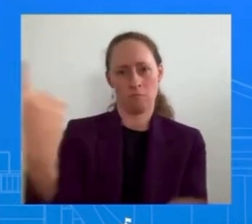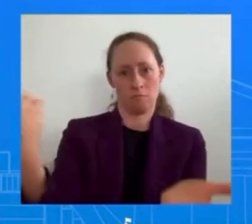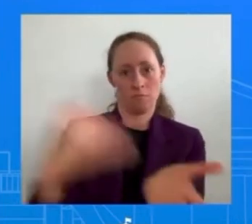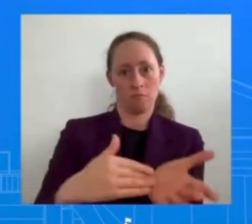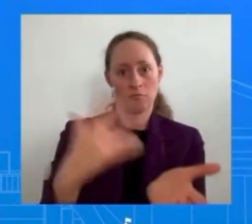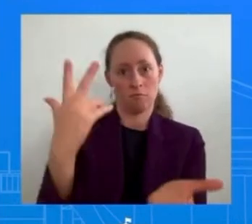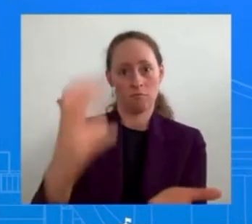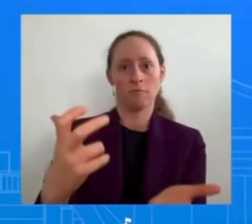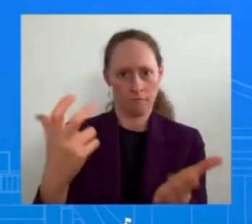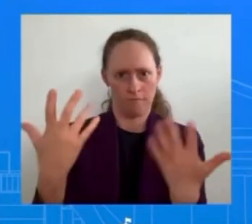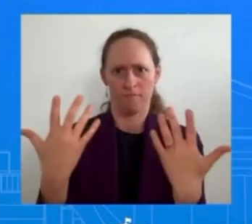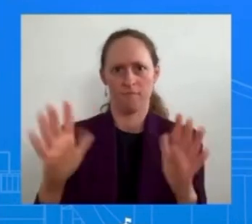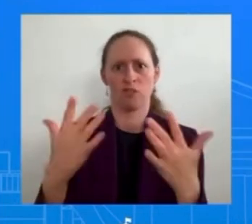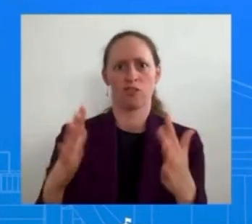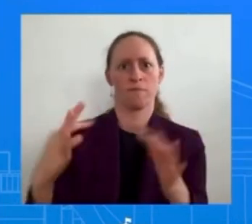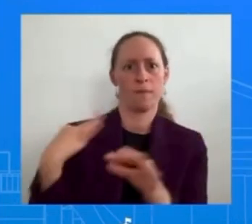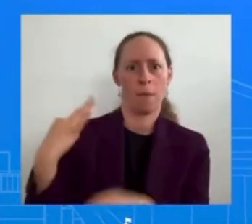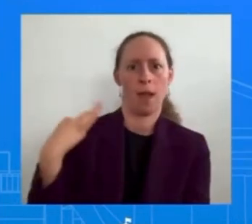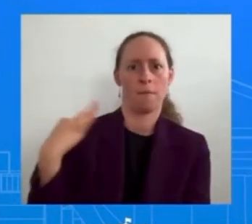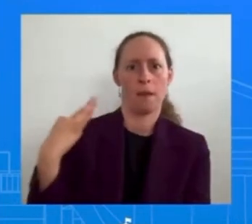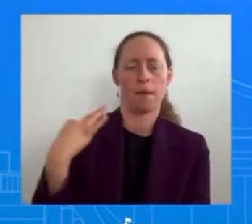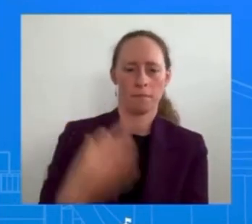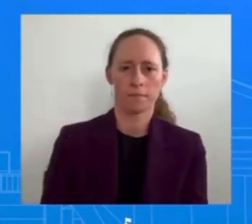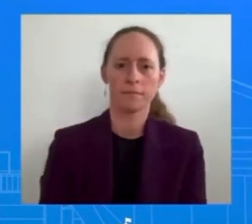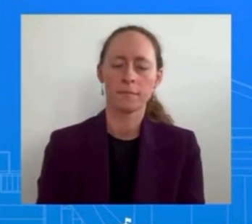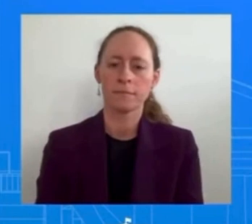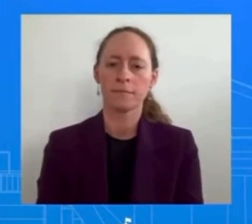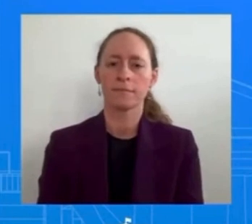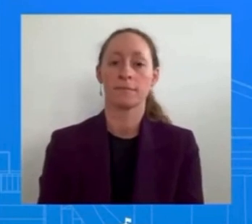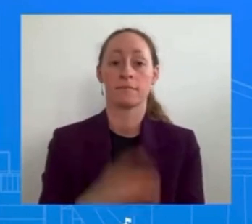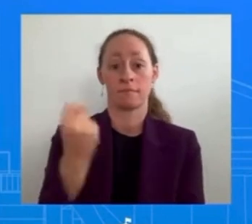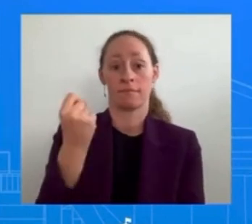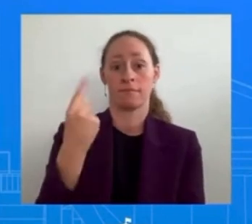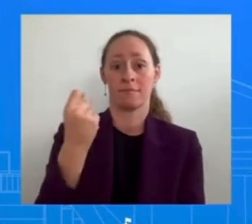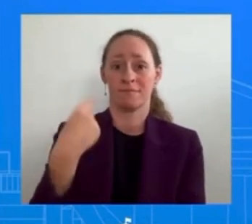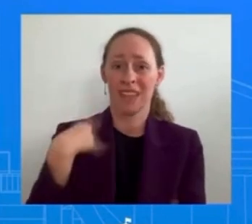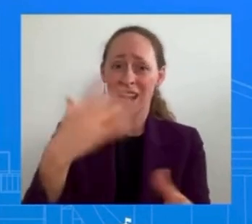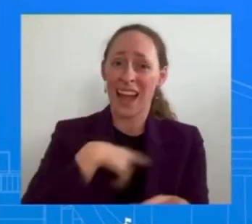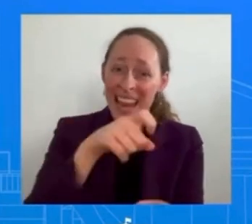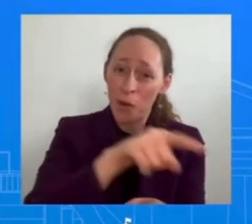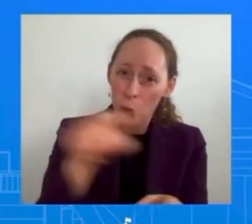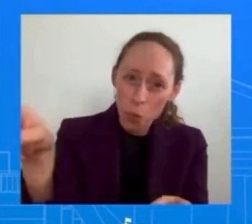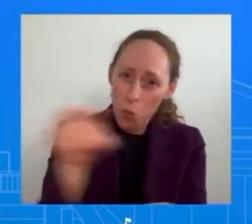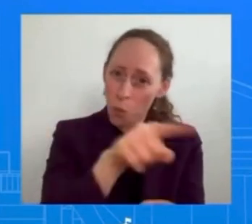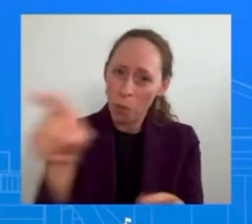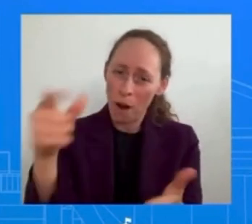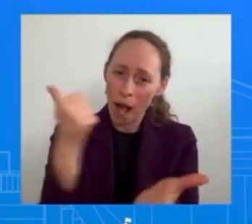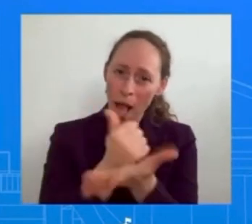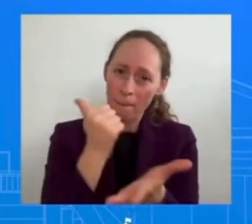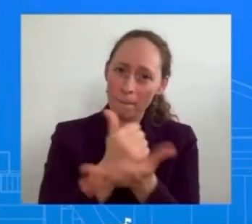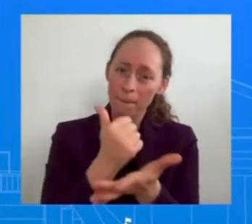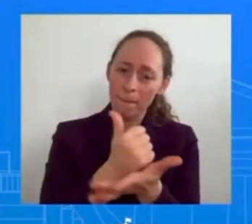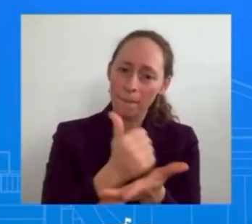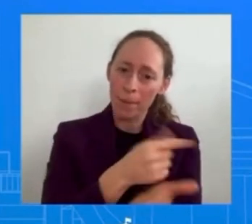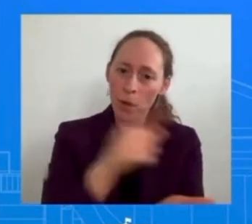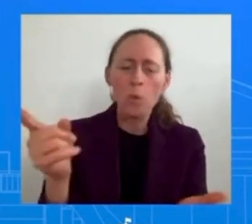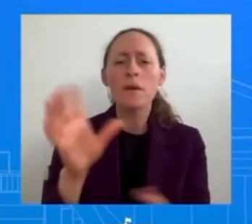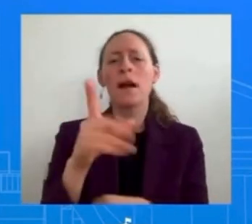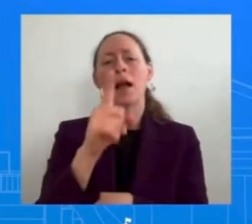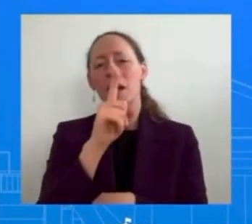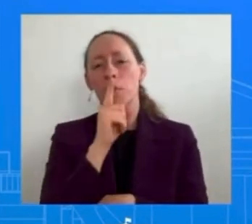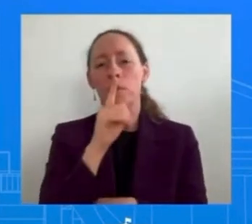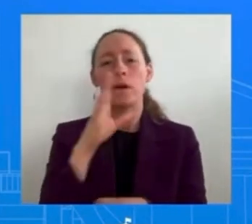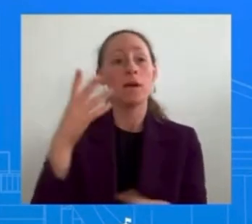know, one of the things that I really need your help on, it's not as much as lack of communication and cell phone capability. It's